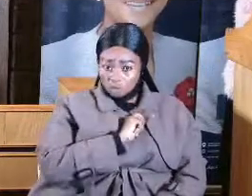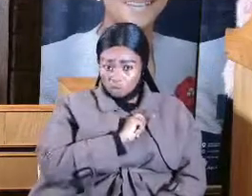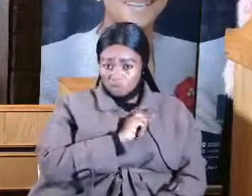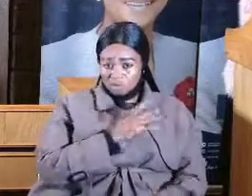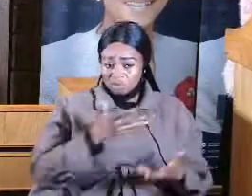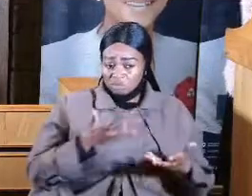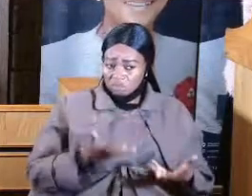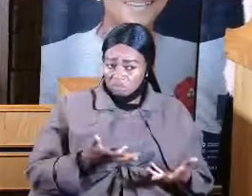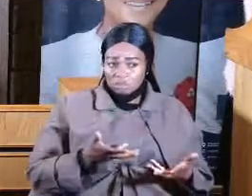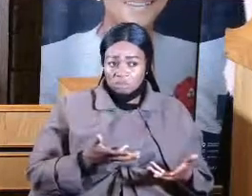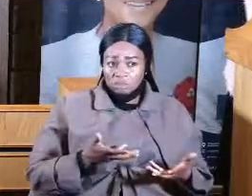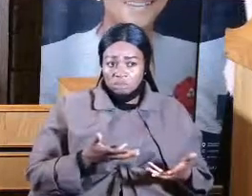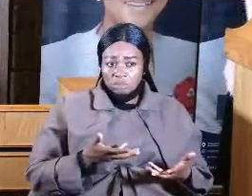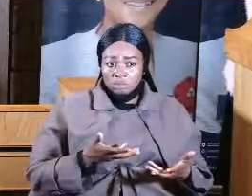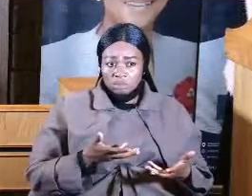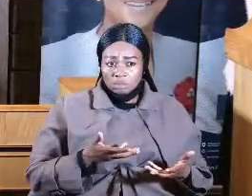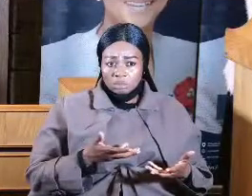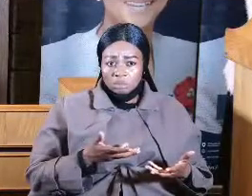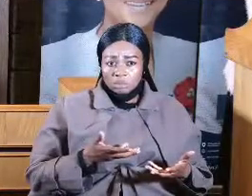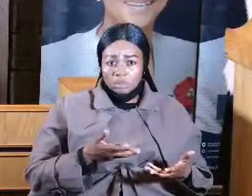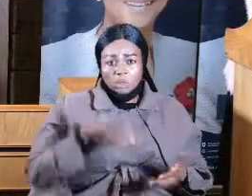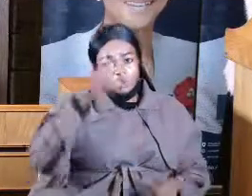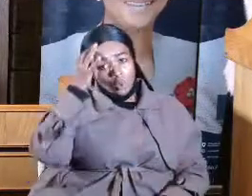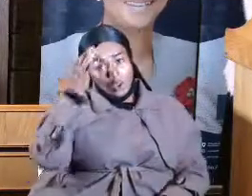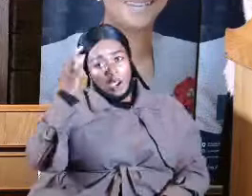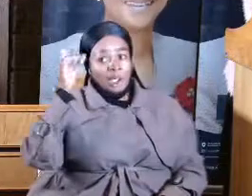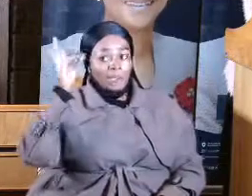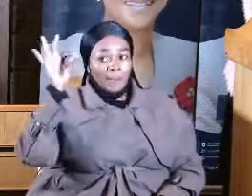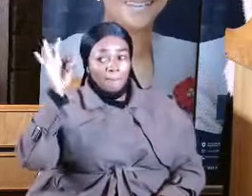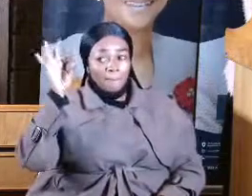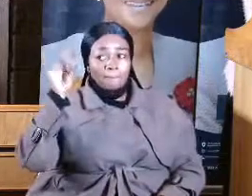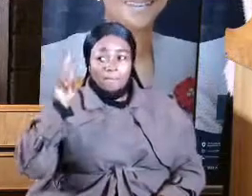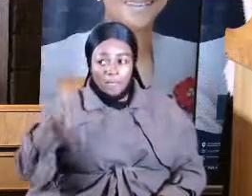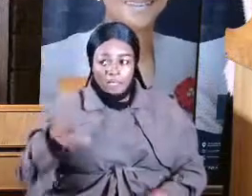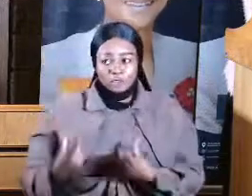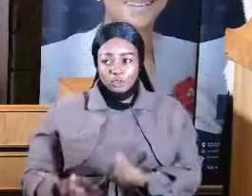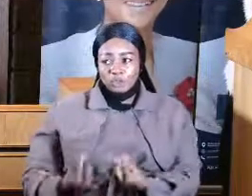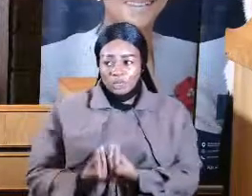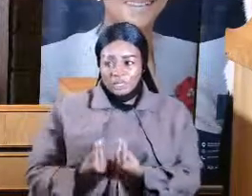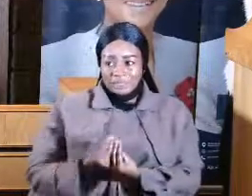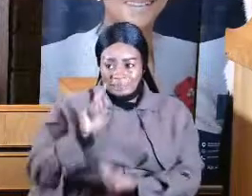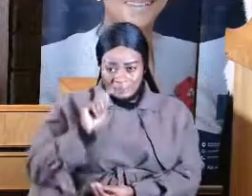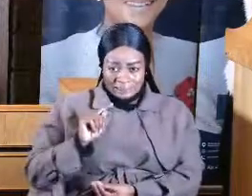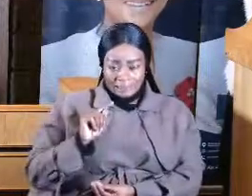So government should set an example to